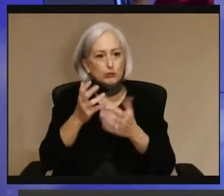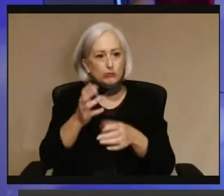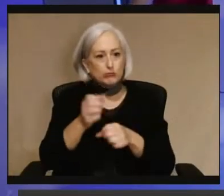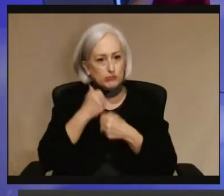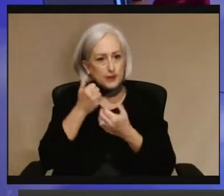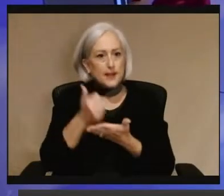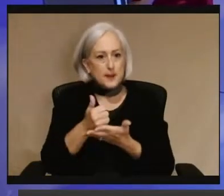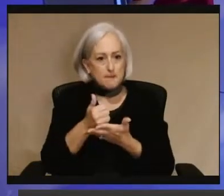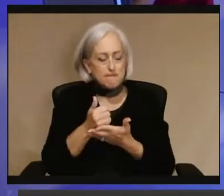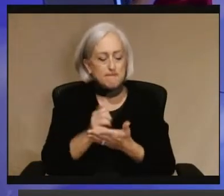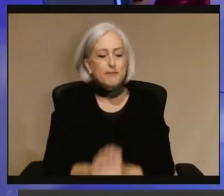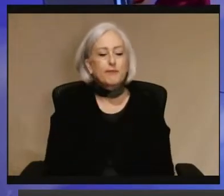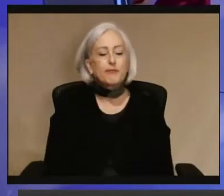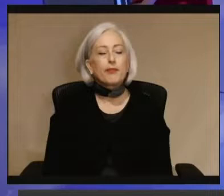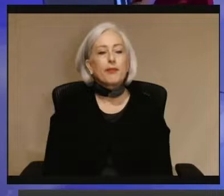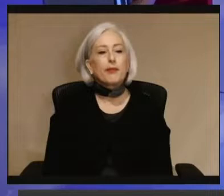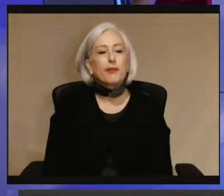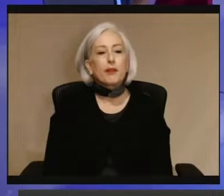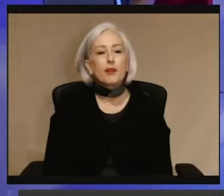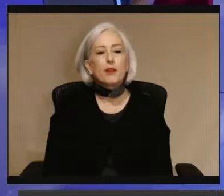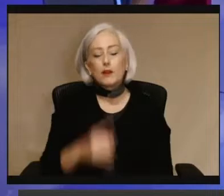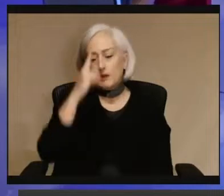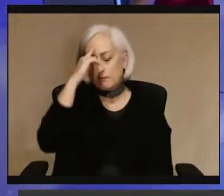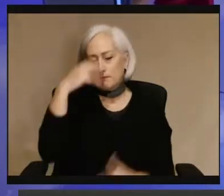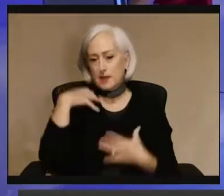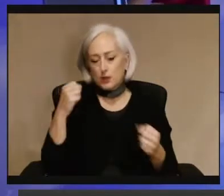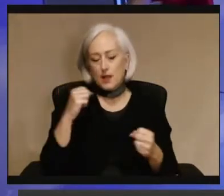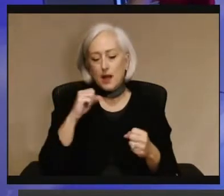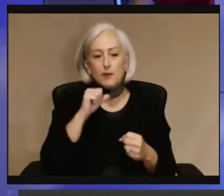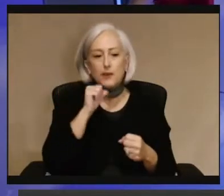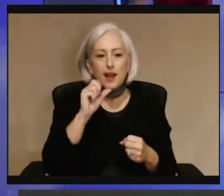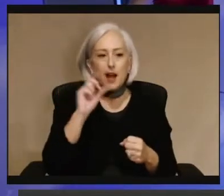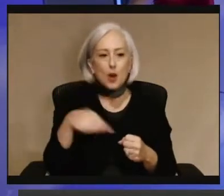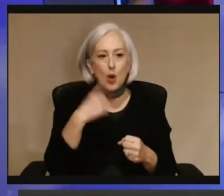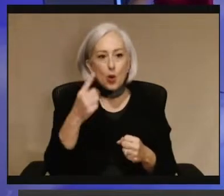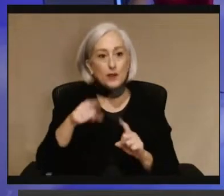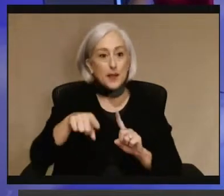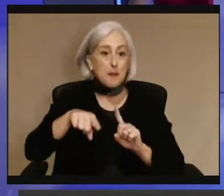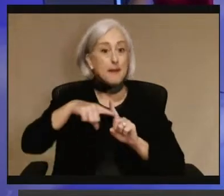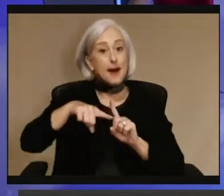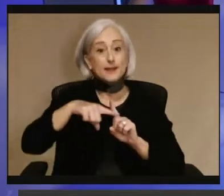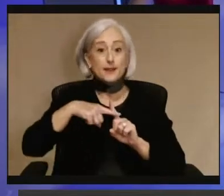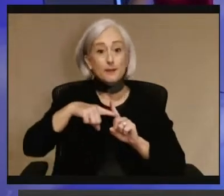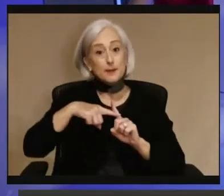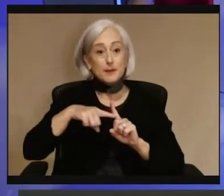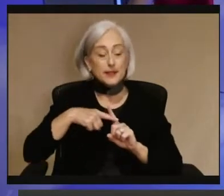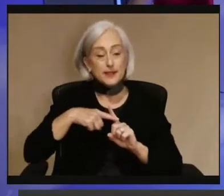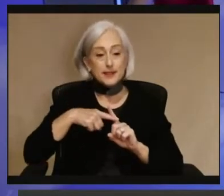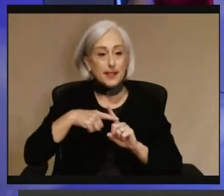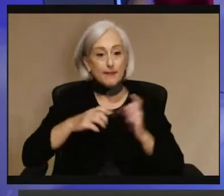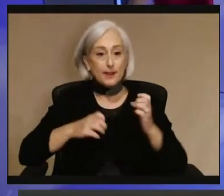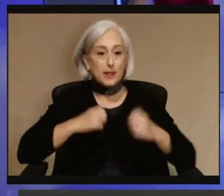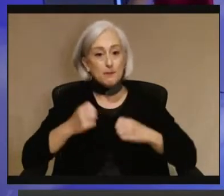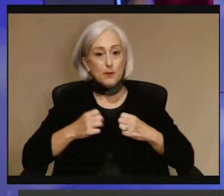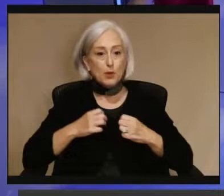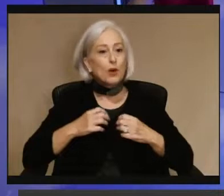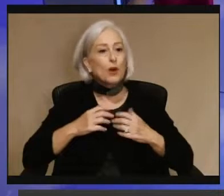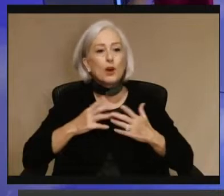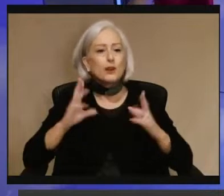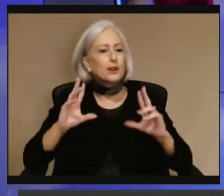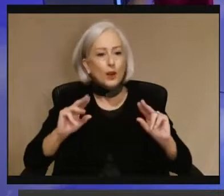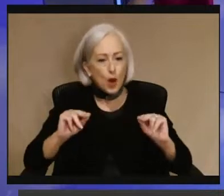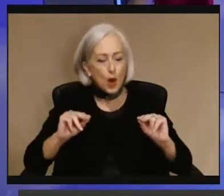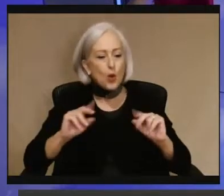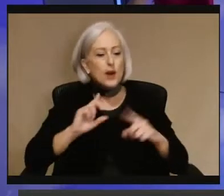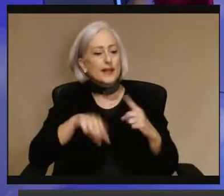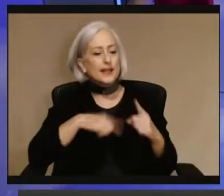about not just trying to have the positive emotions. It's not about the positive. It's about trying to overcome those tough times. How